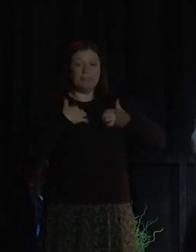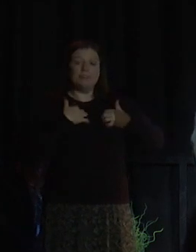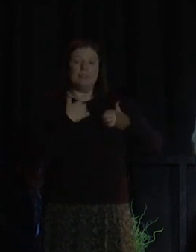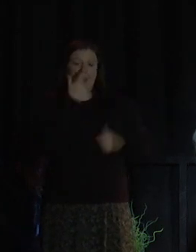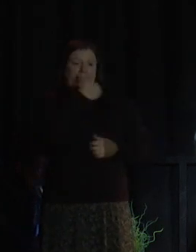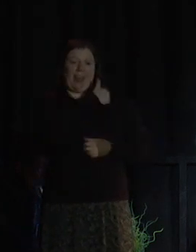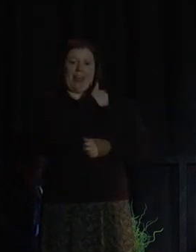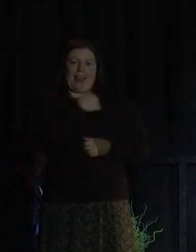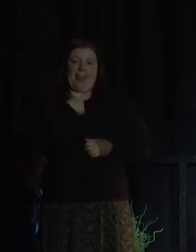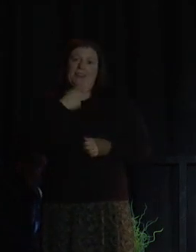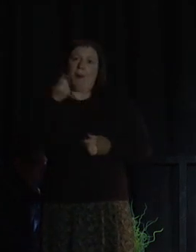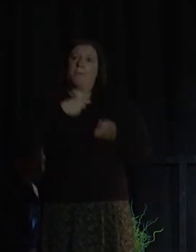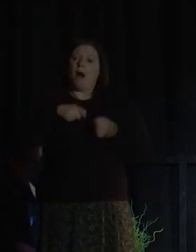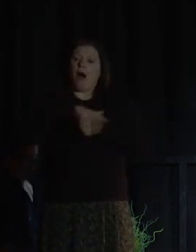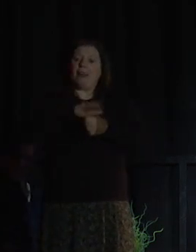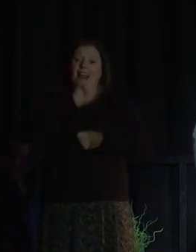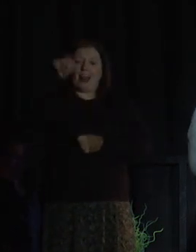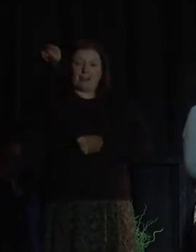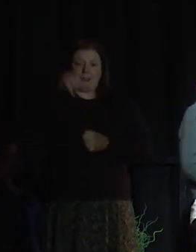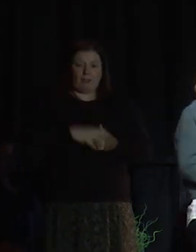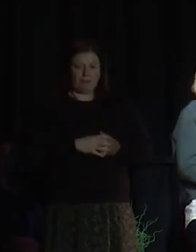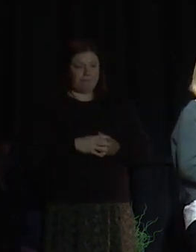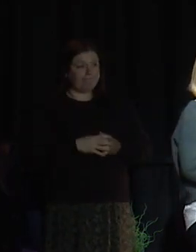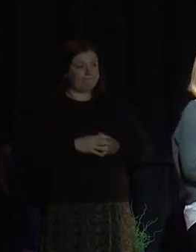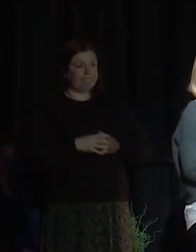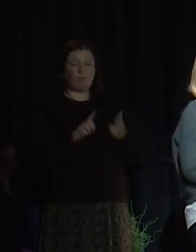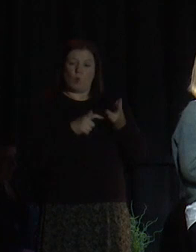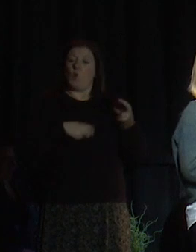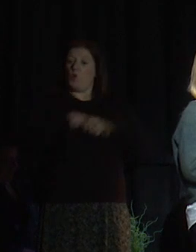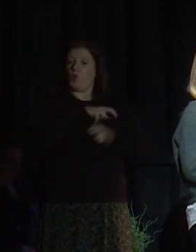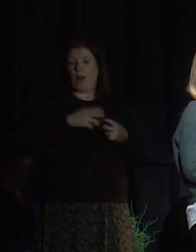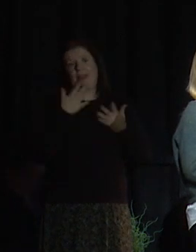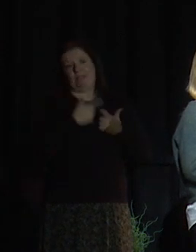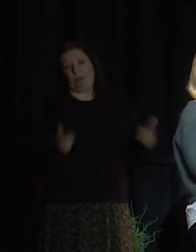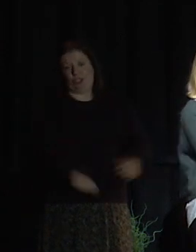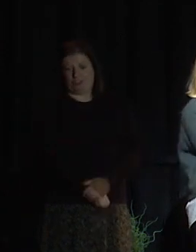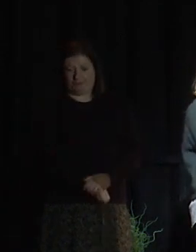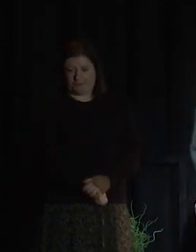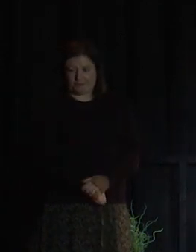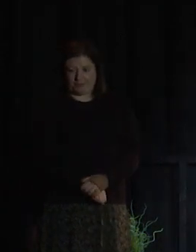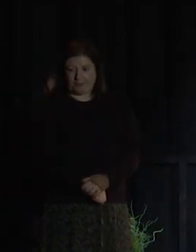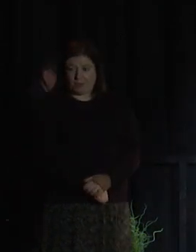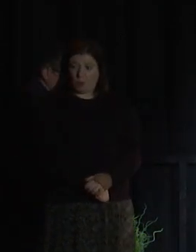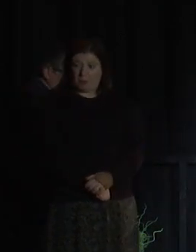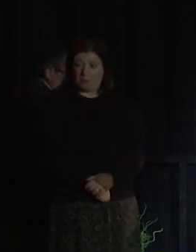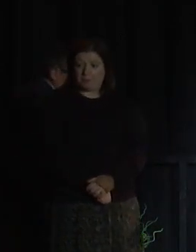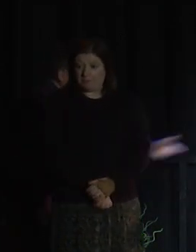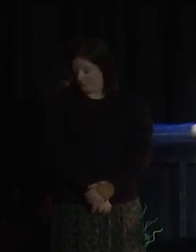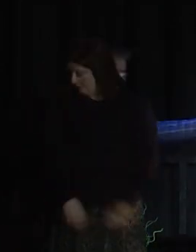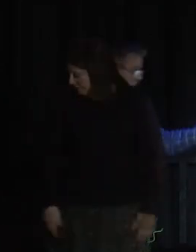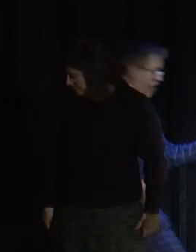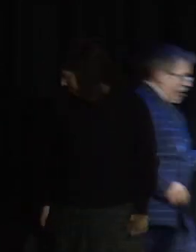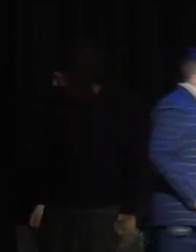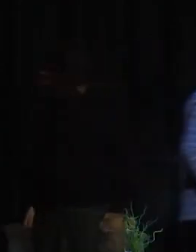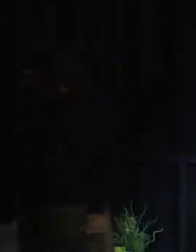can catch me at the marketplace, or I will be floating around afterwards. Thank you so much for your time. Thank you. Thank you both.